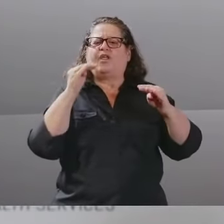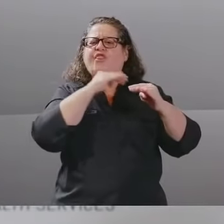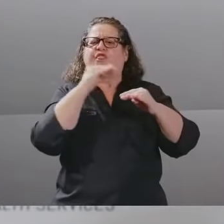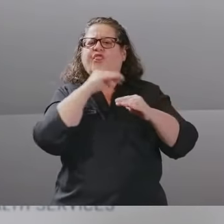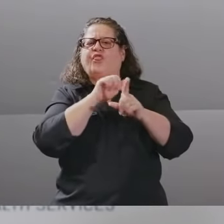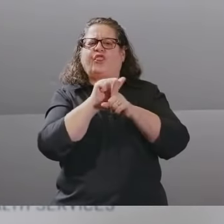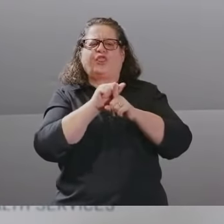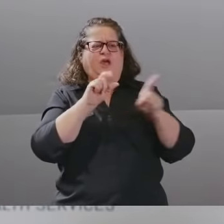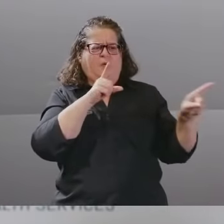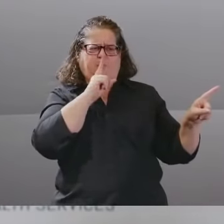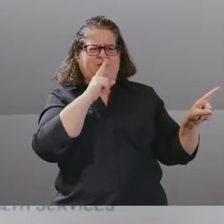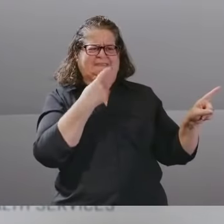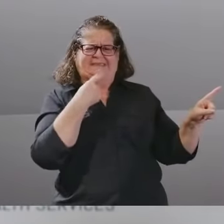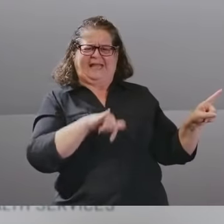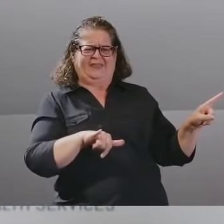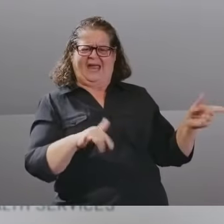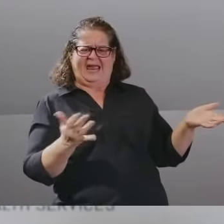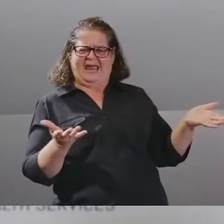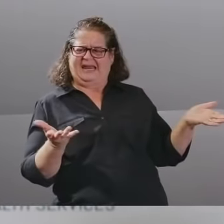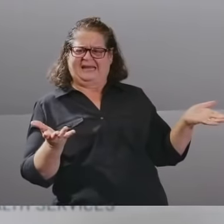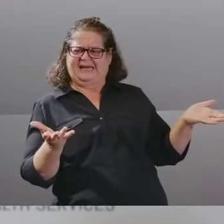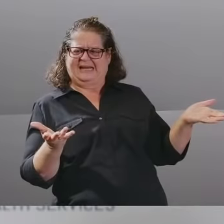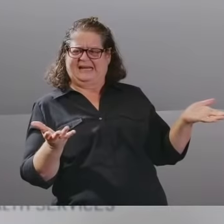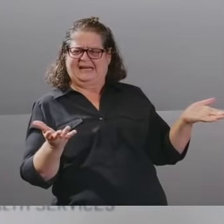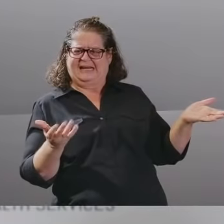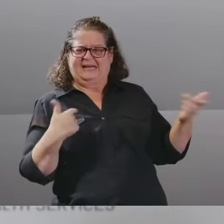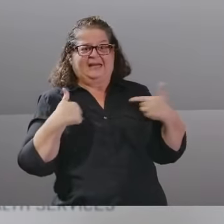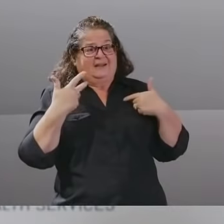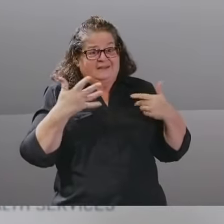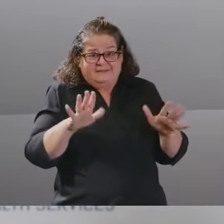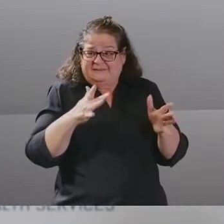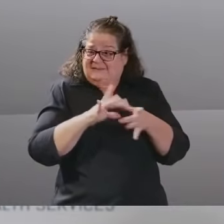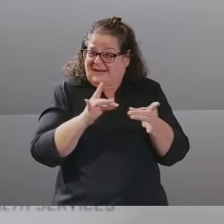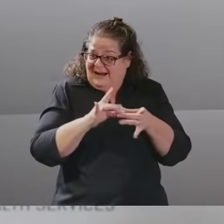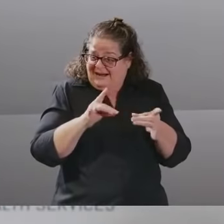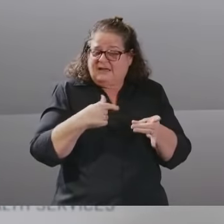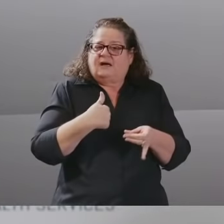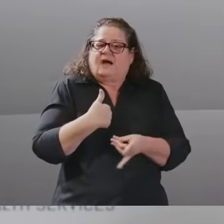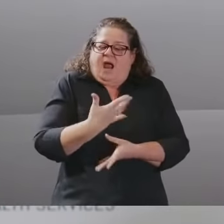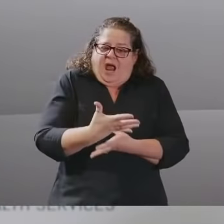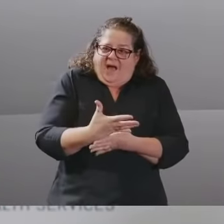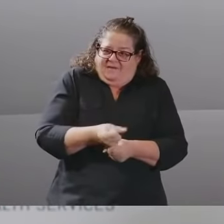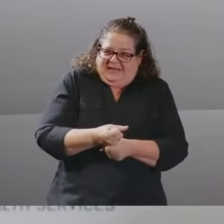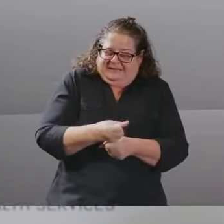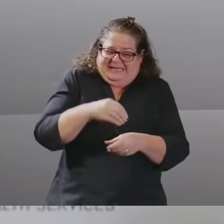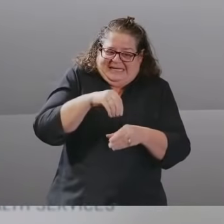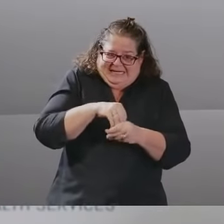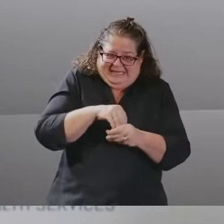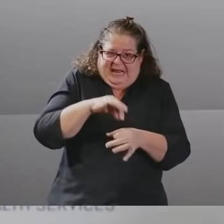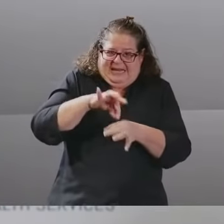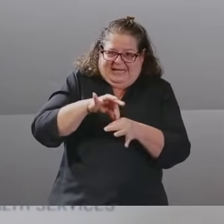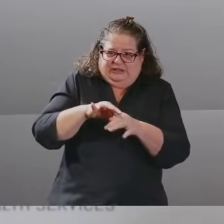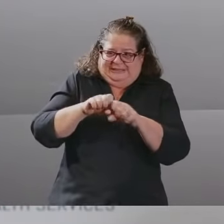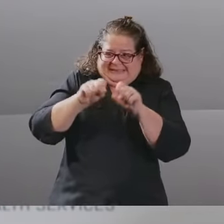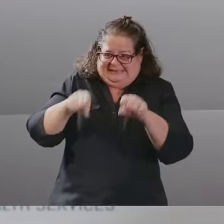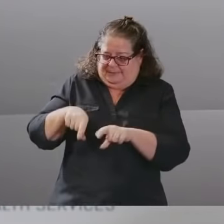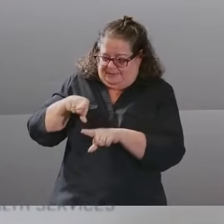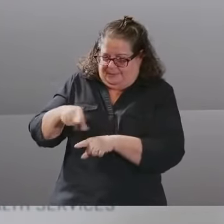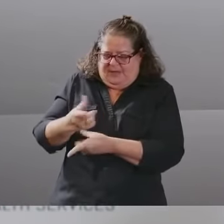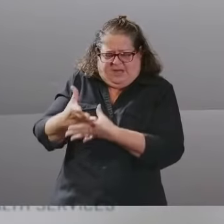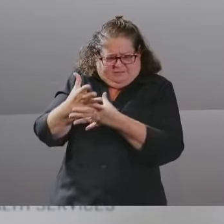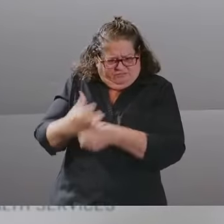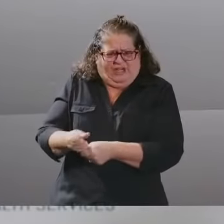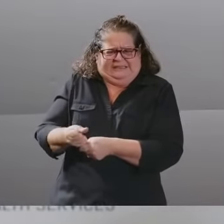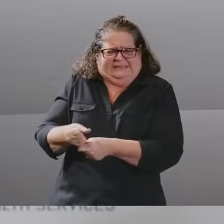our election system. I have confidence in how we conduct elections in Arizona. You want me to make a declaration